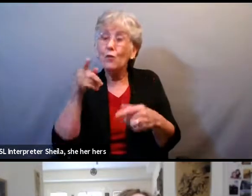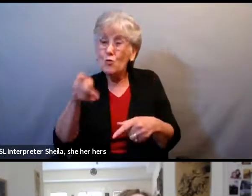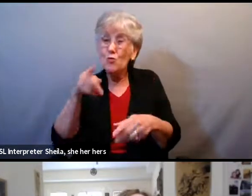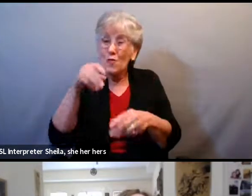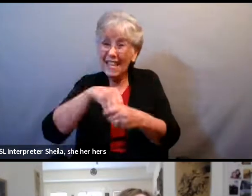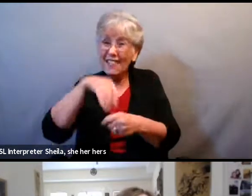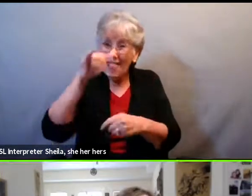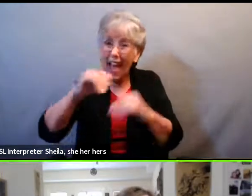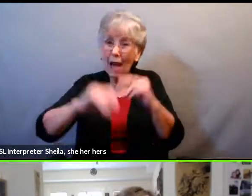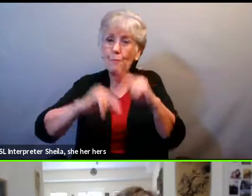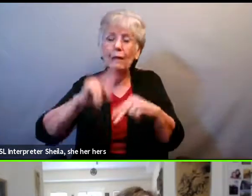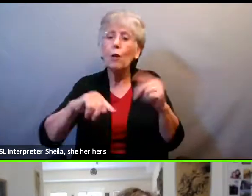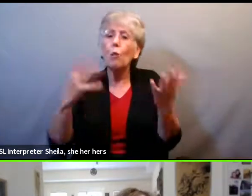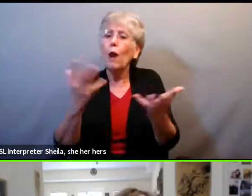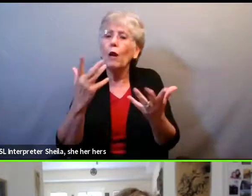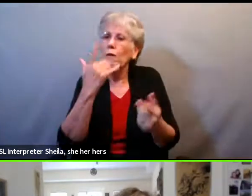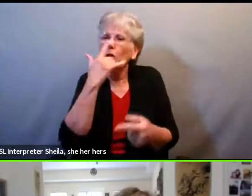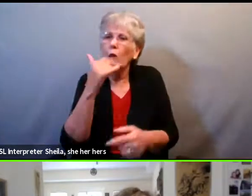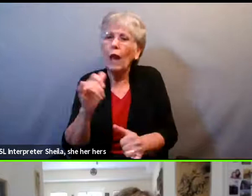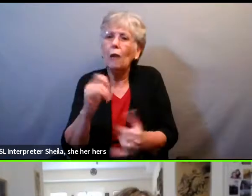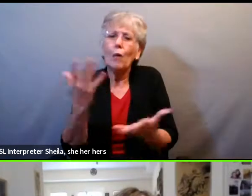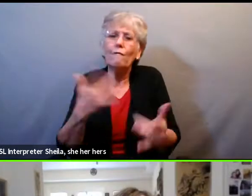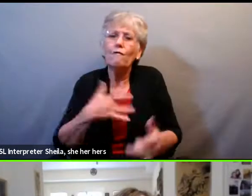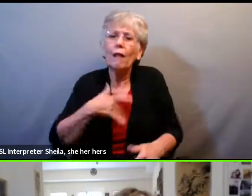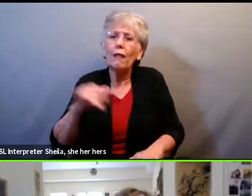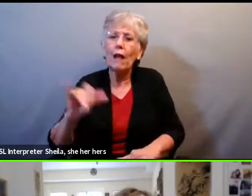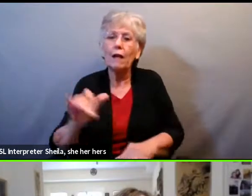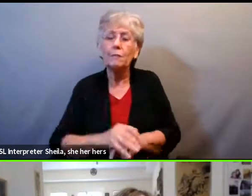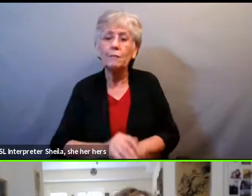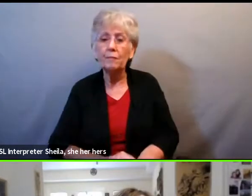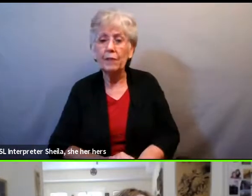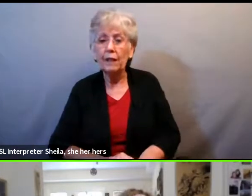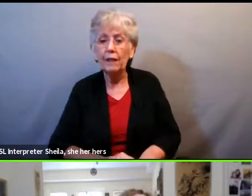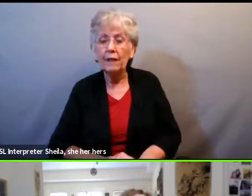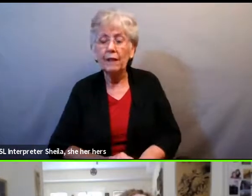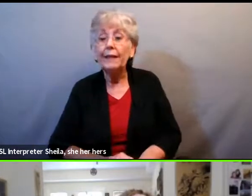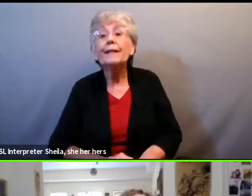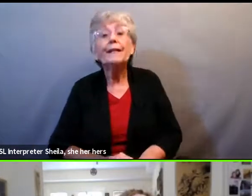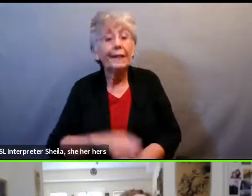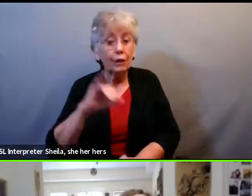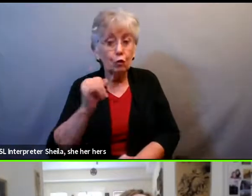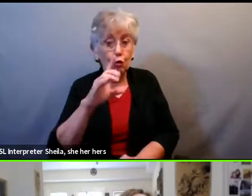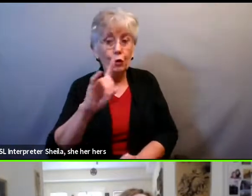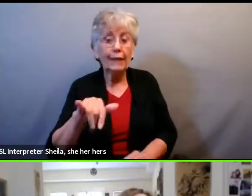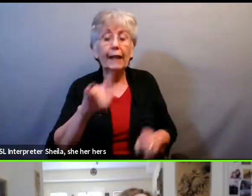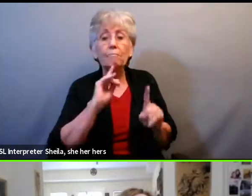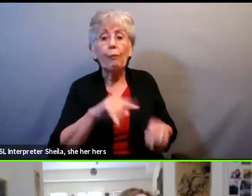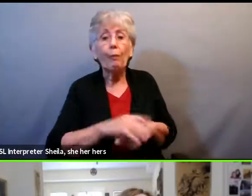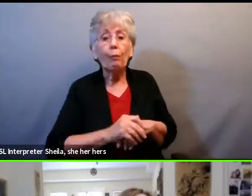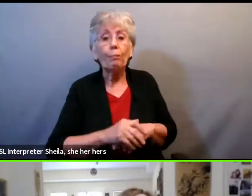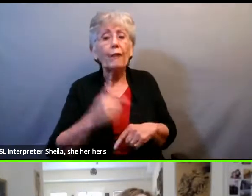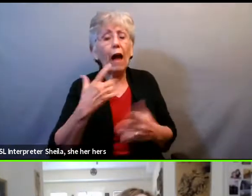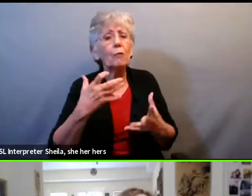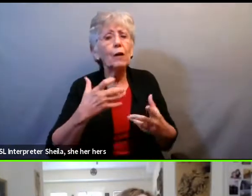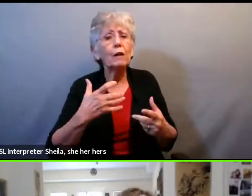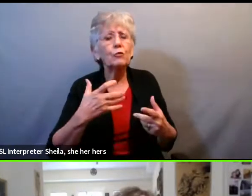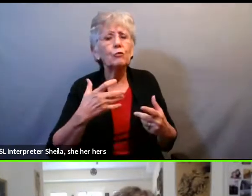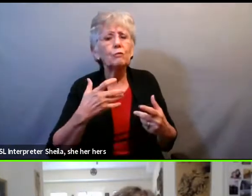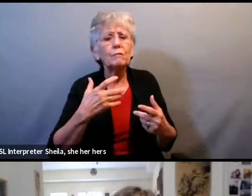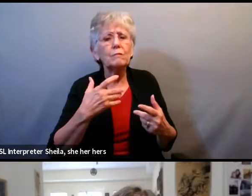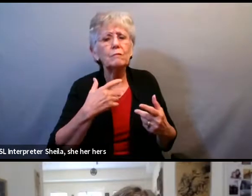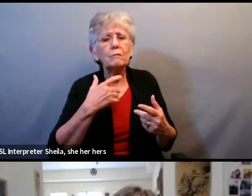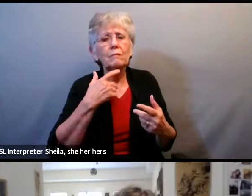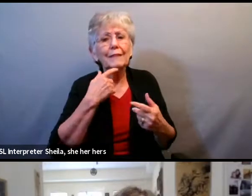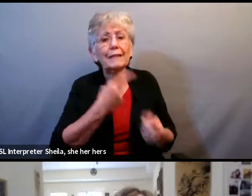So I want to say that I feel that we were